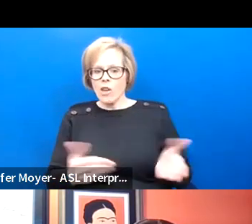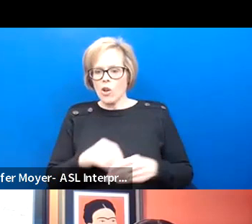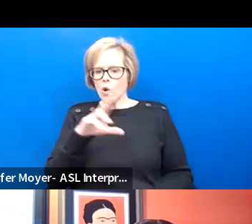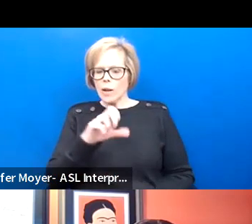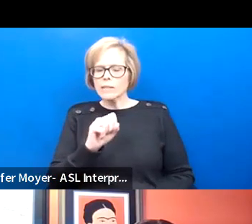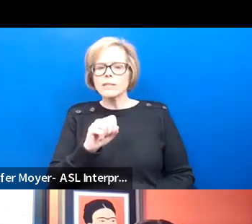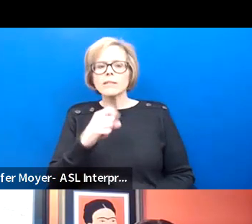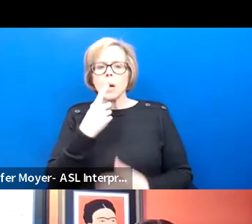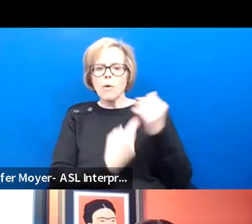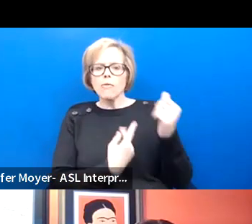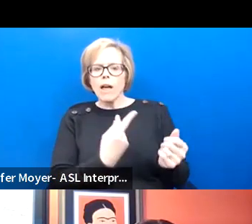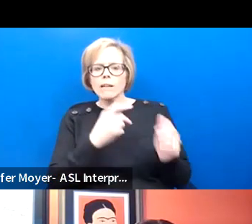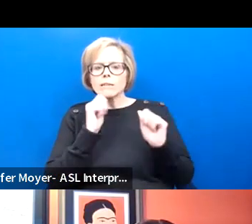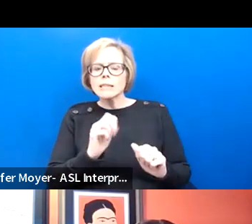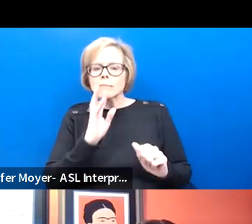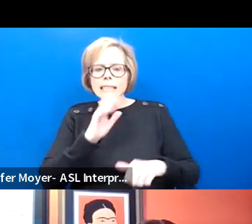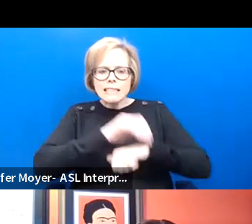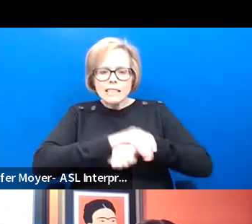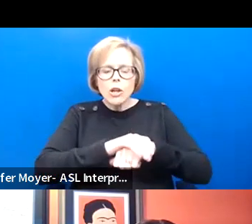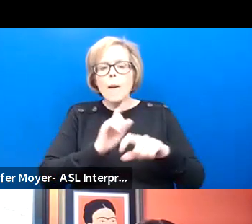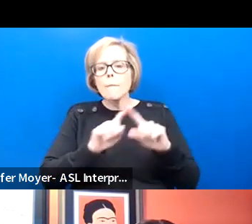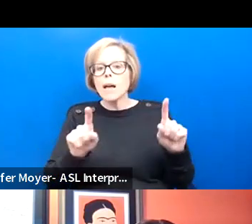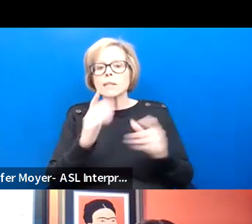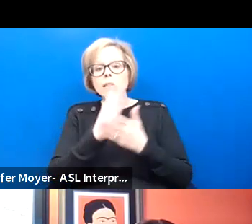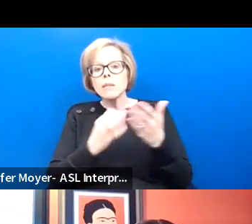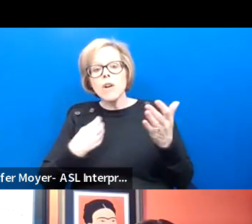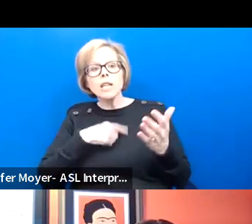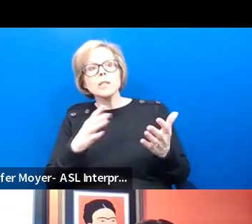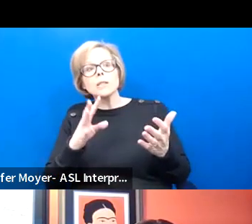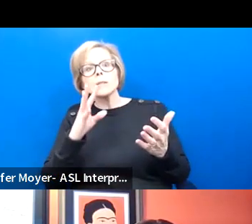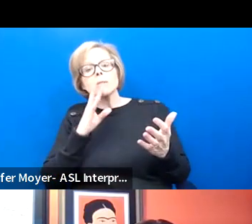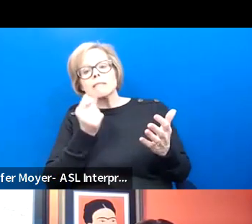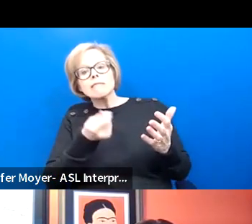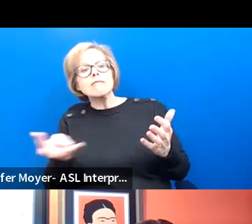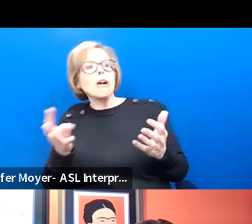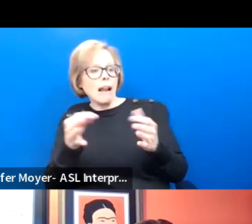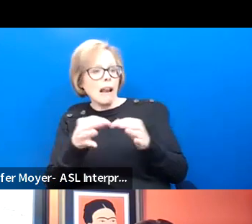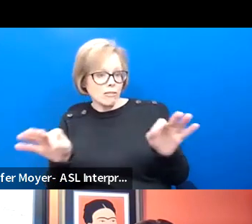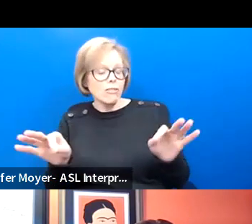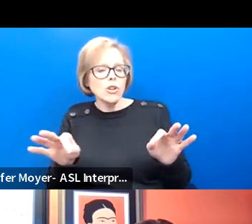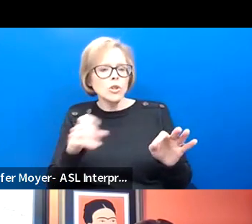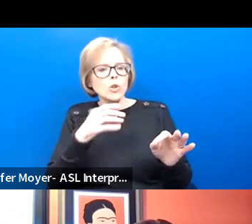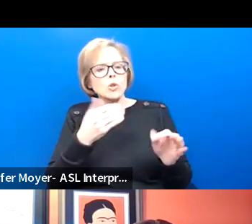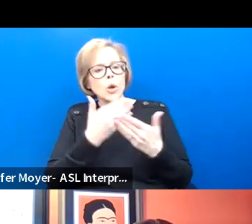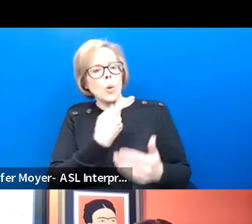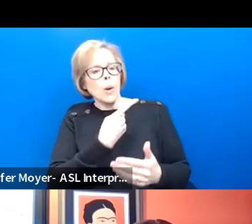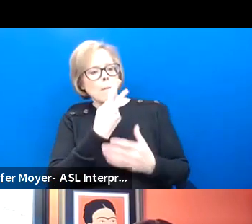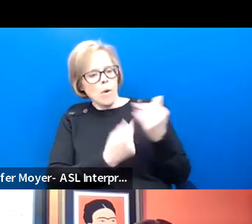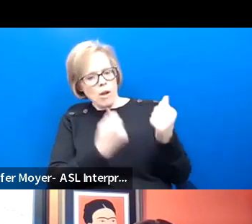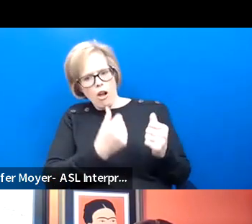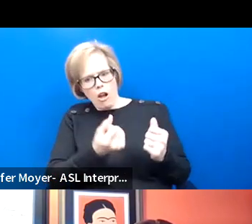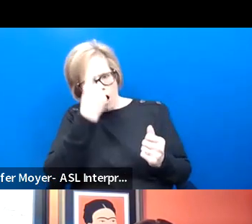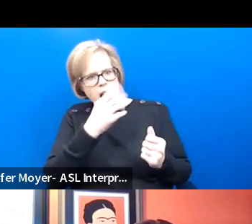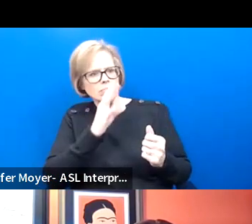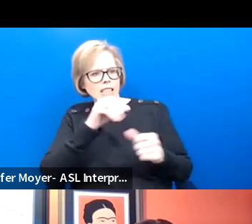say that, both of us can speak English, but some of us speak more than one language. And so it's useful to say we can both understand and speak to